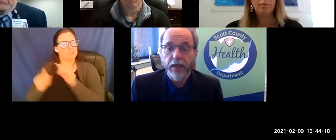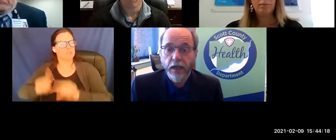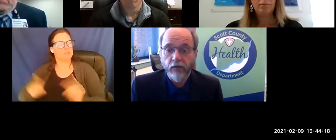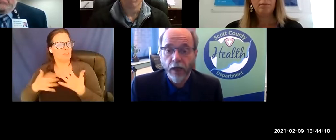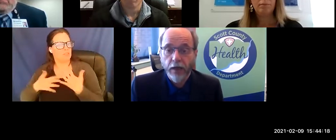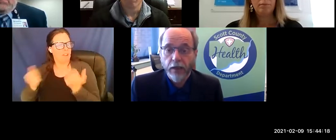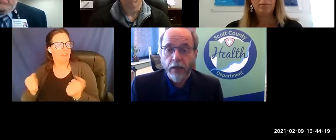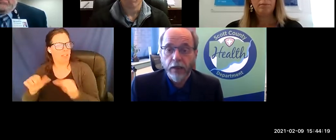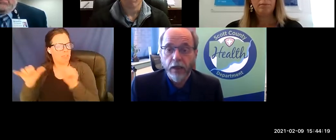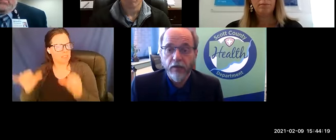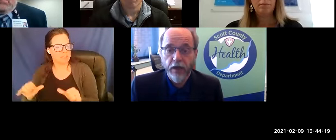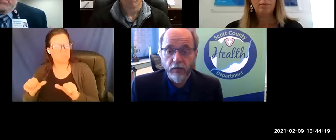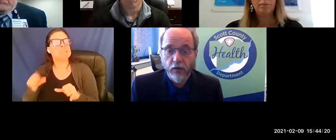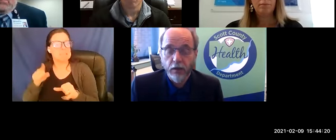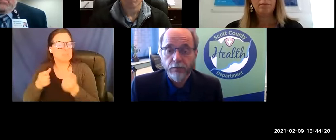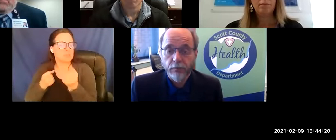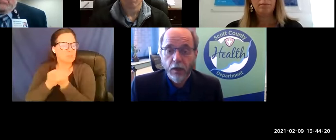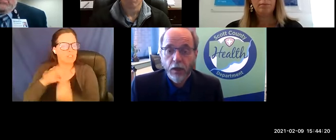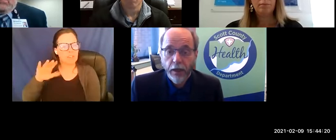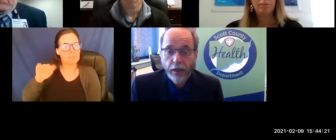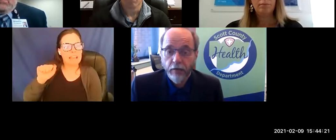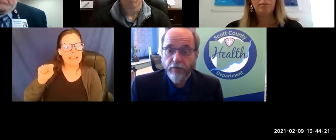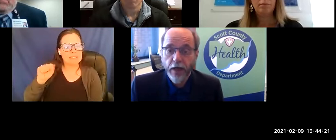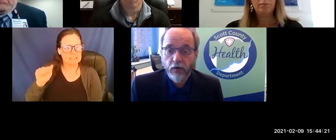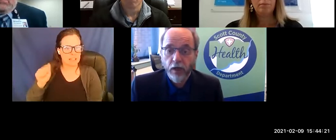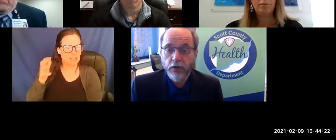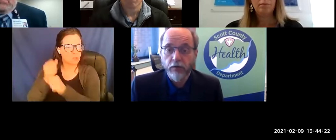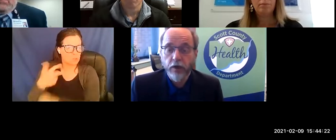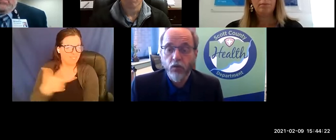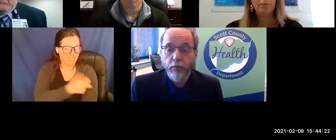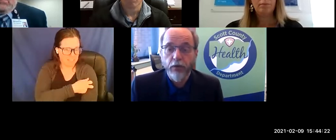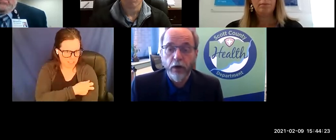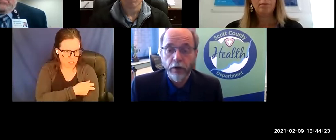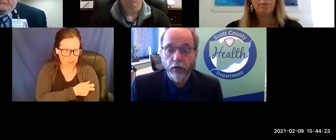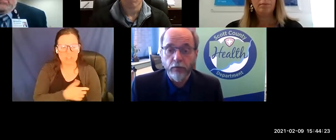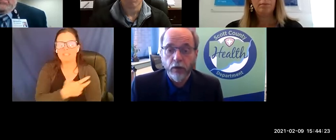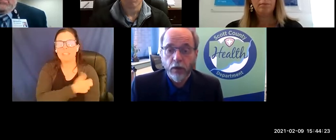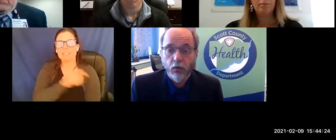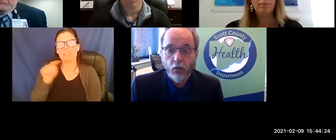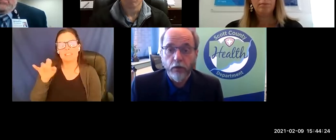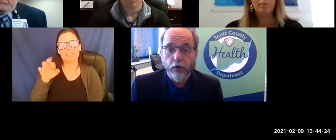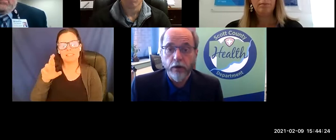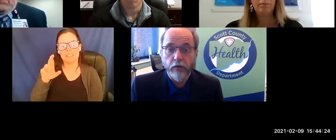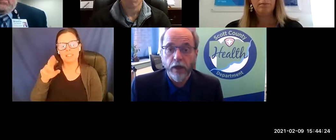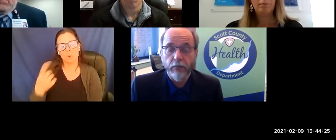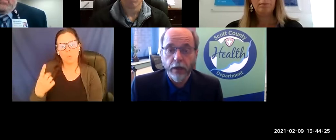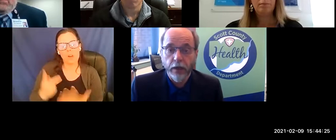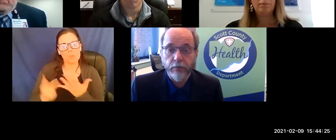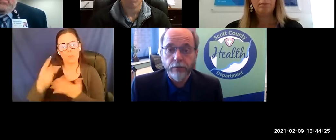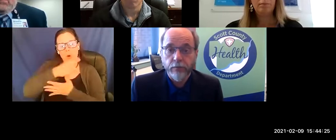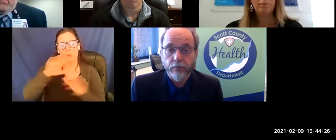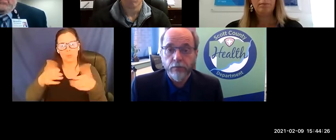by CASI in getting vaccinated. And vaccination of Tier 1 priority groups will occur at the same